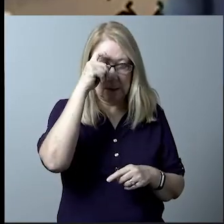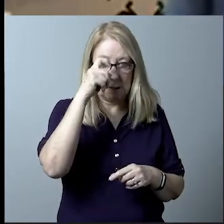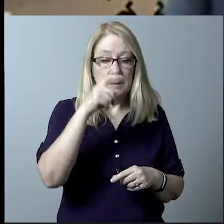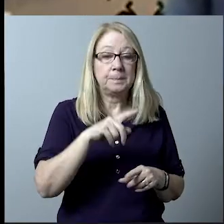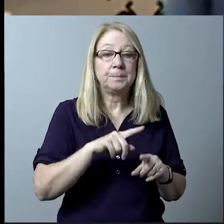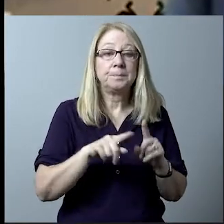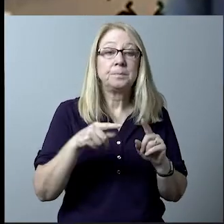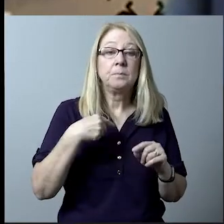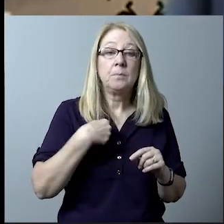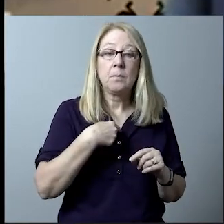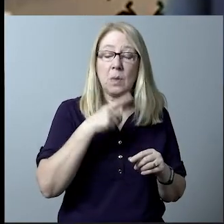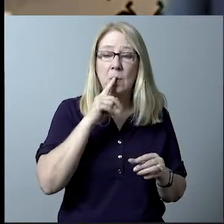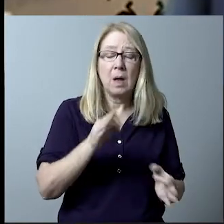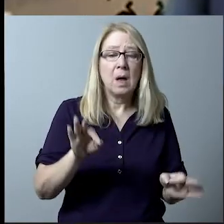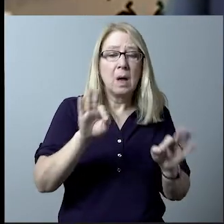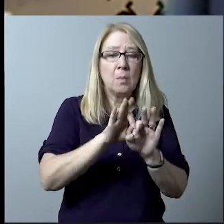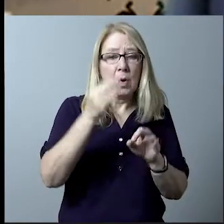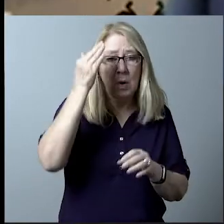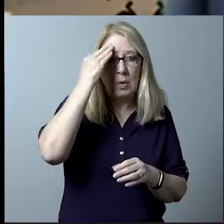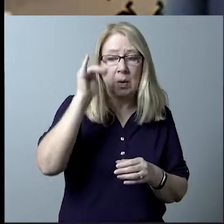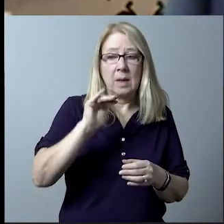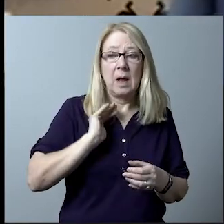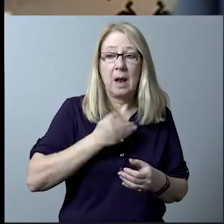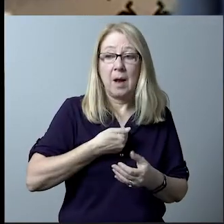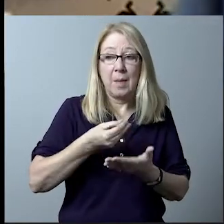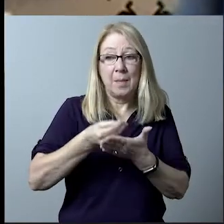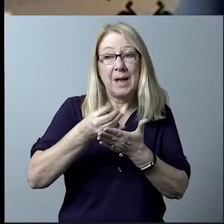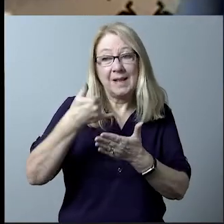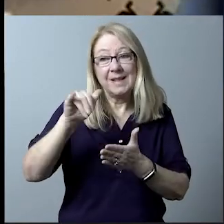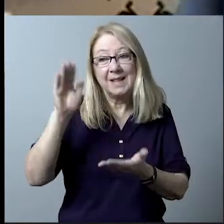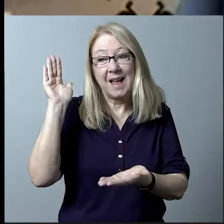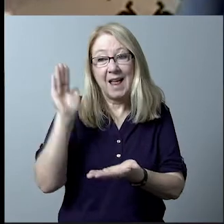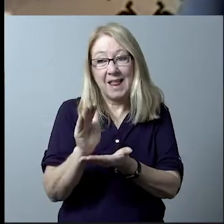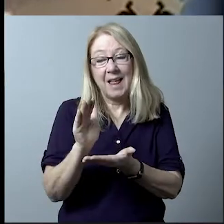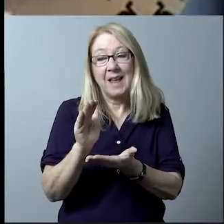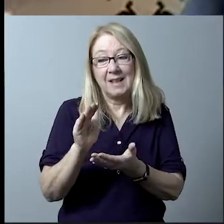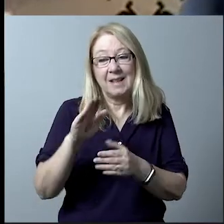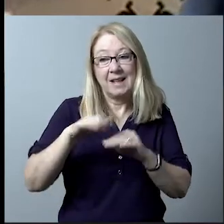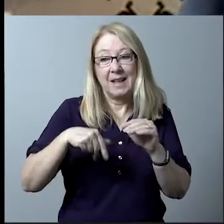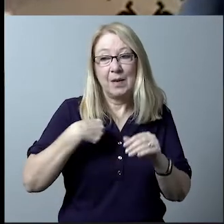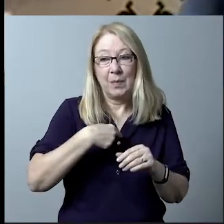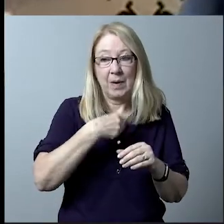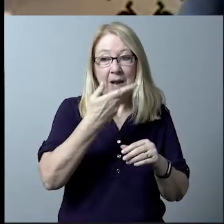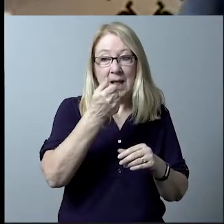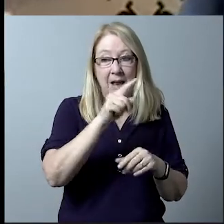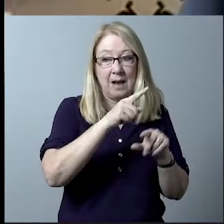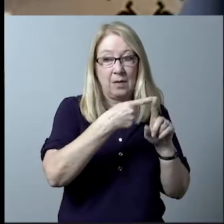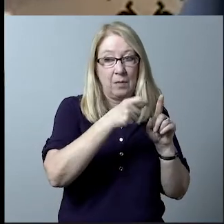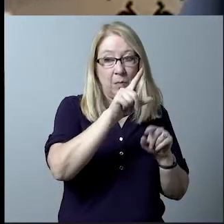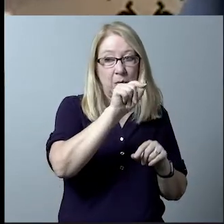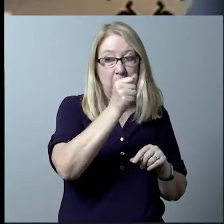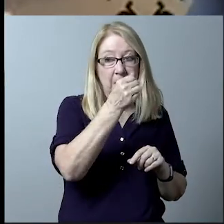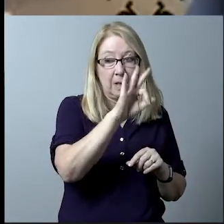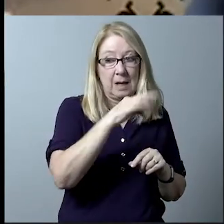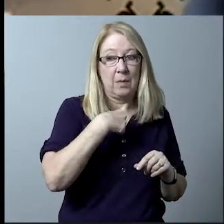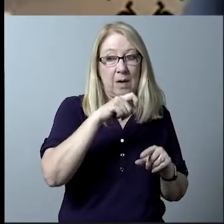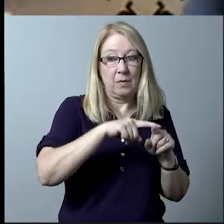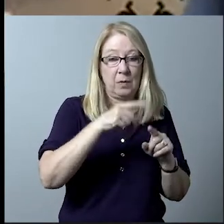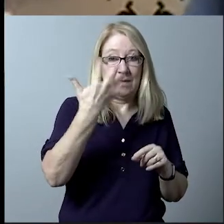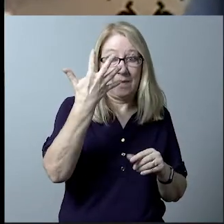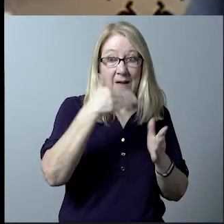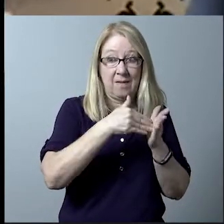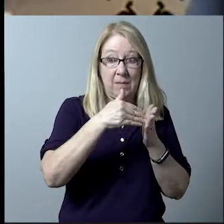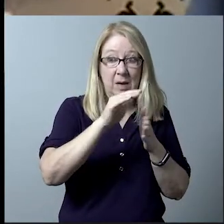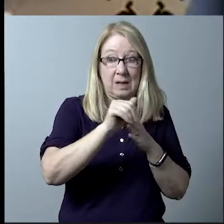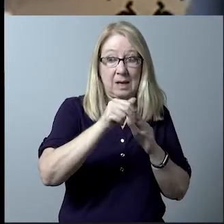auxiliary services. It's important to note that this revenue is still less than the tuition revenue realized in 2019